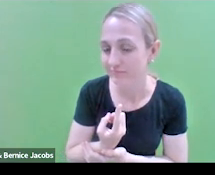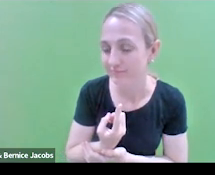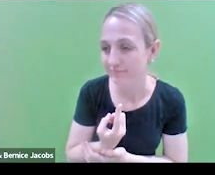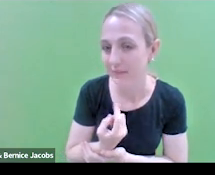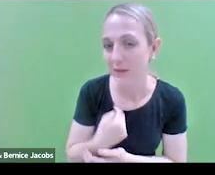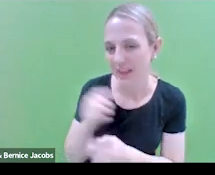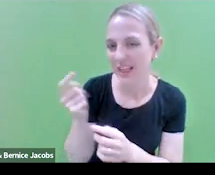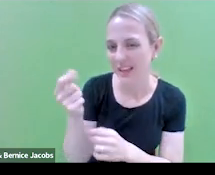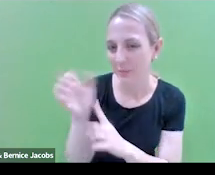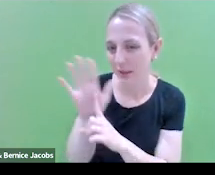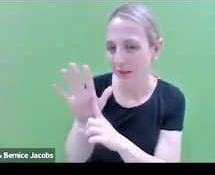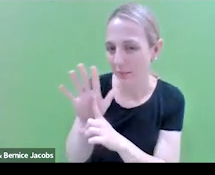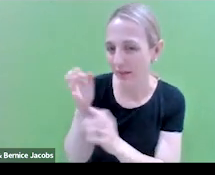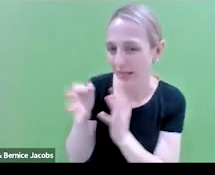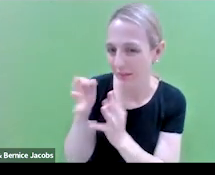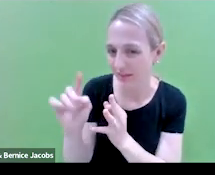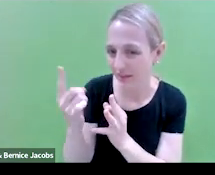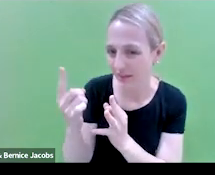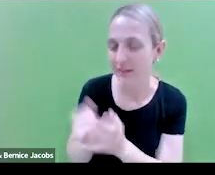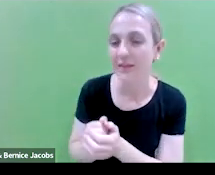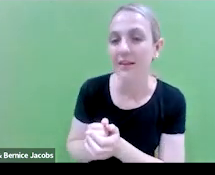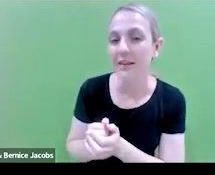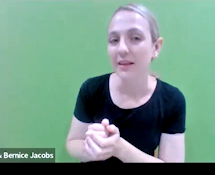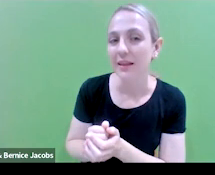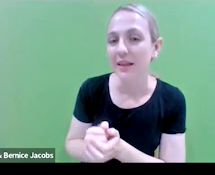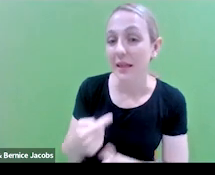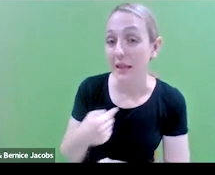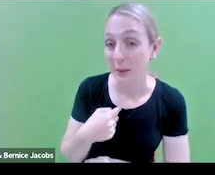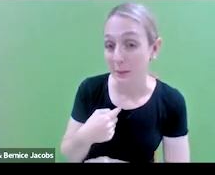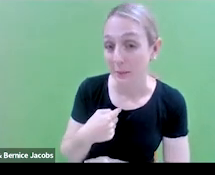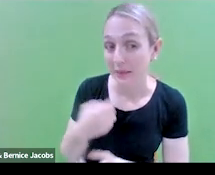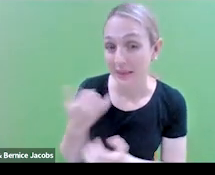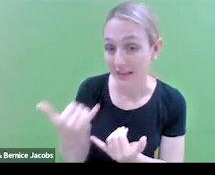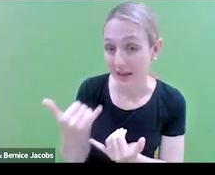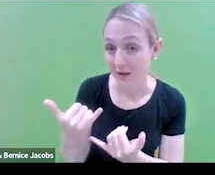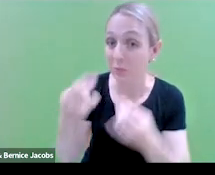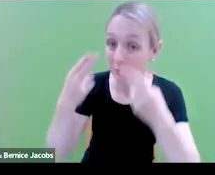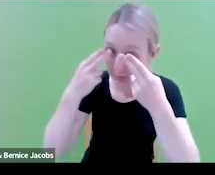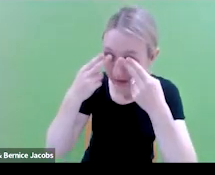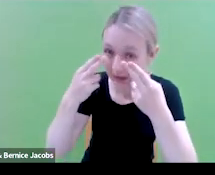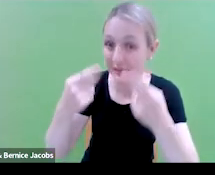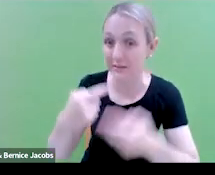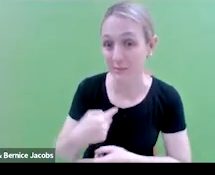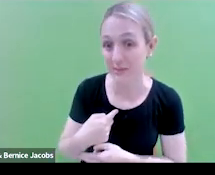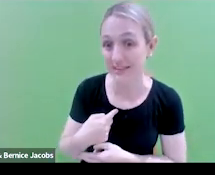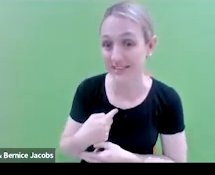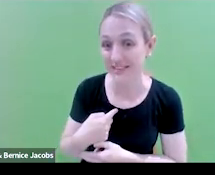background. I am, for practical purposes, blind for this discussion.